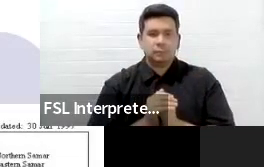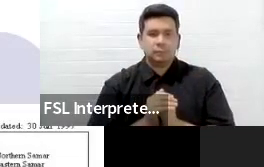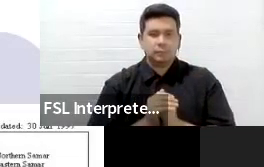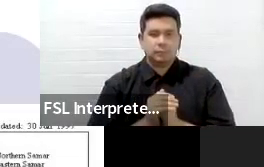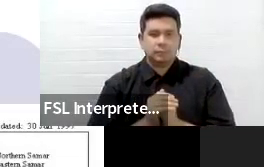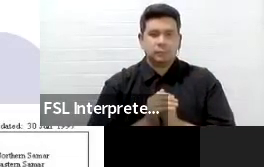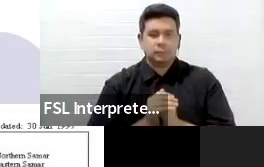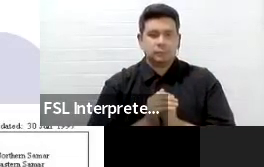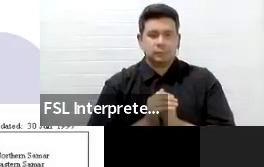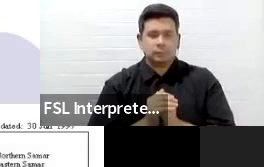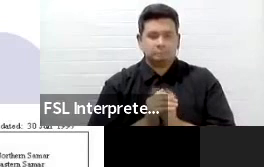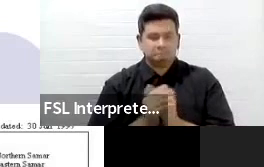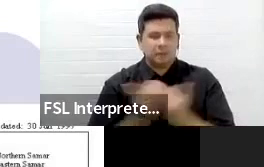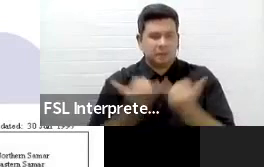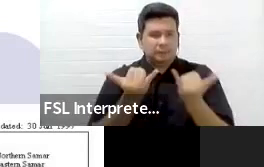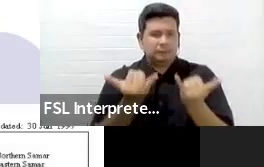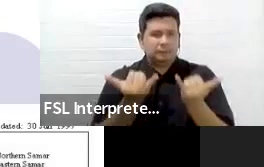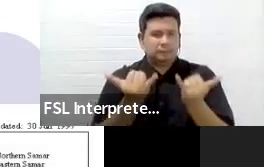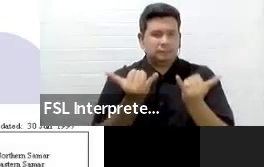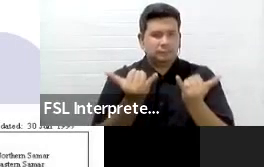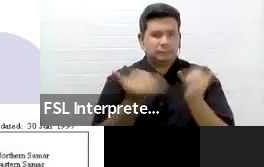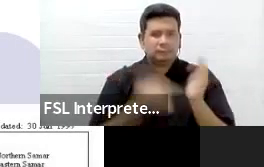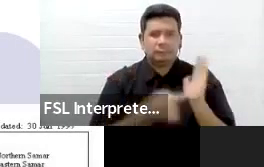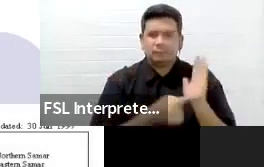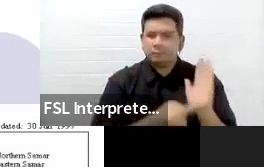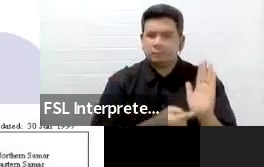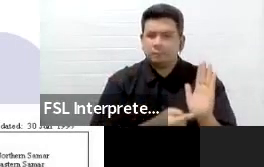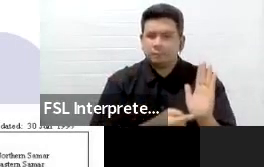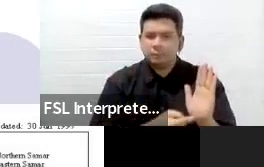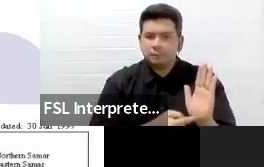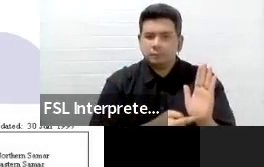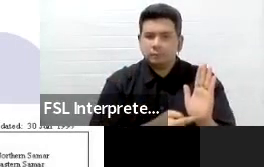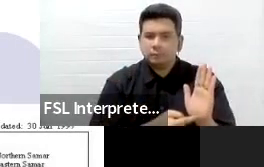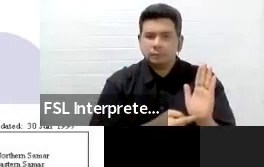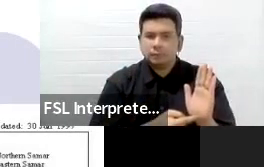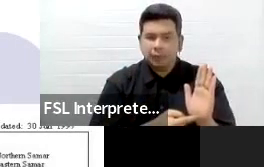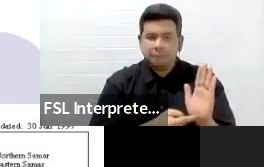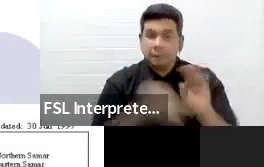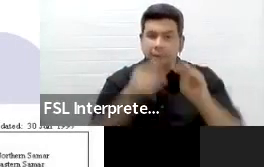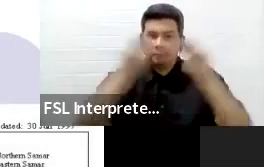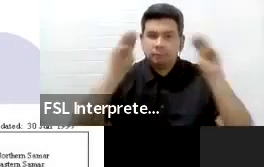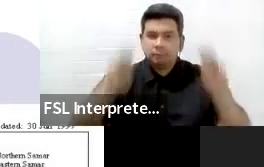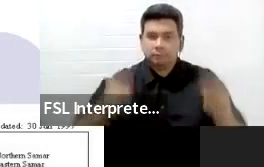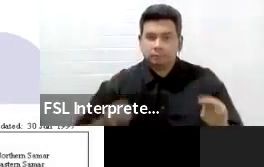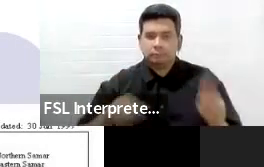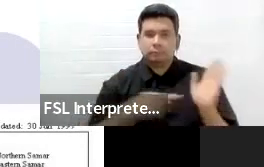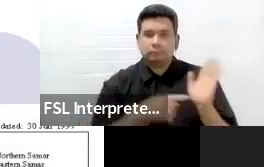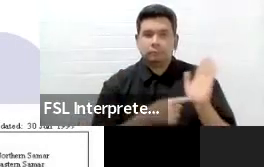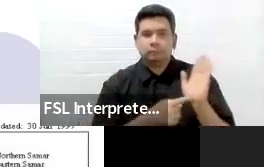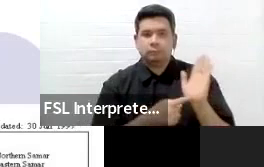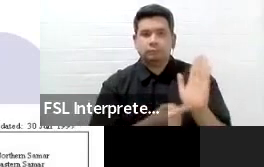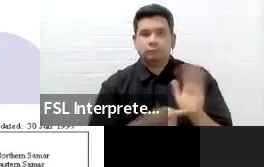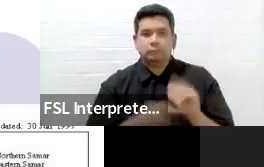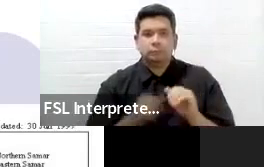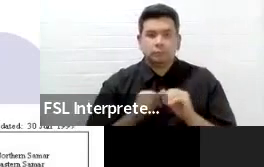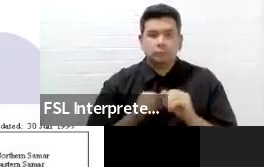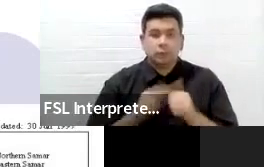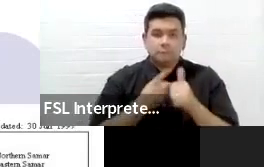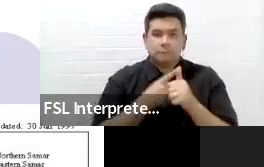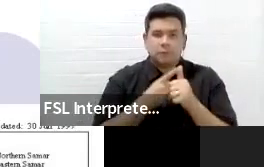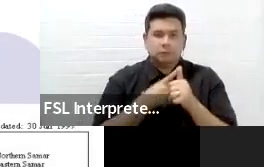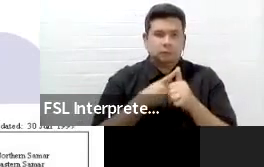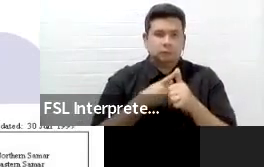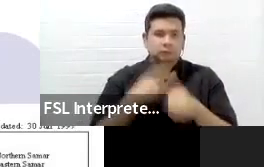you to present a very crude map, no, of these waves. So the first wave